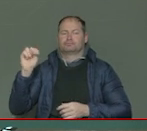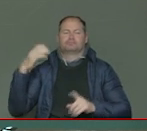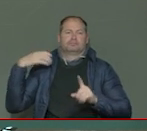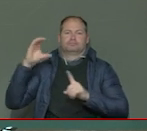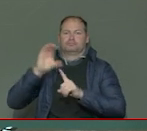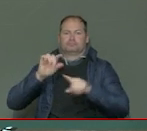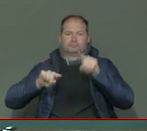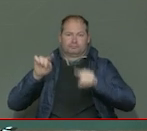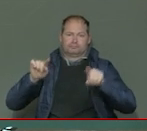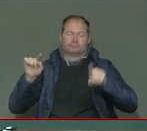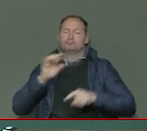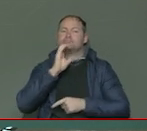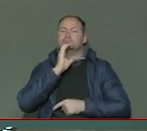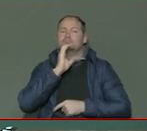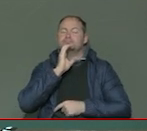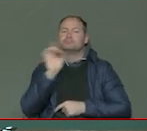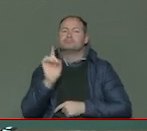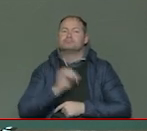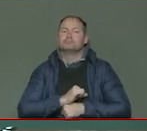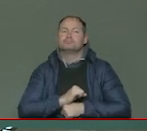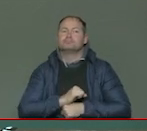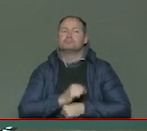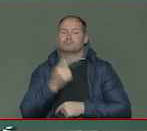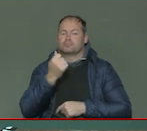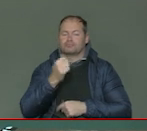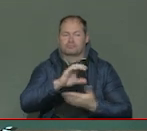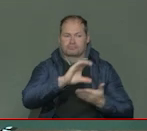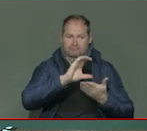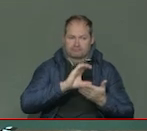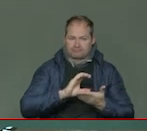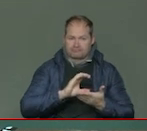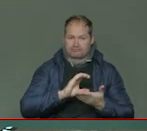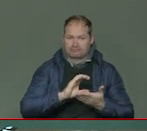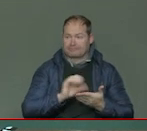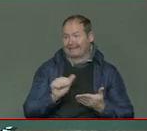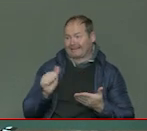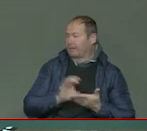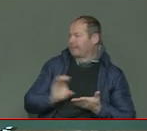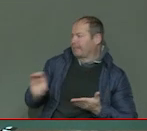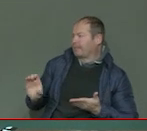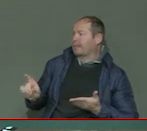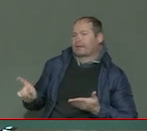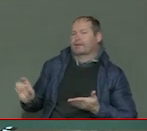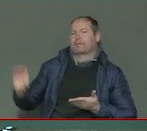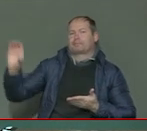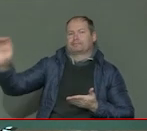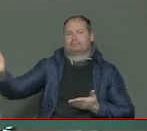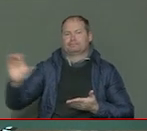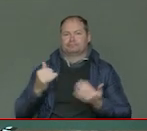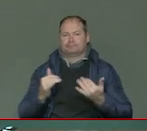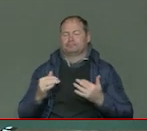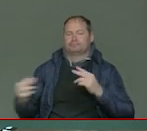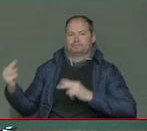means one person receives the money and the other one deposits the money so that they check each